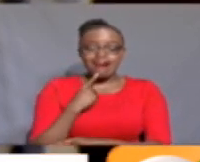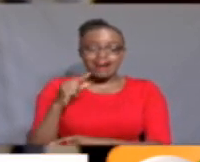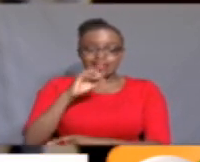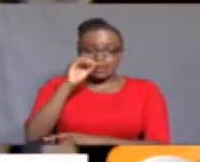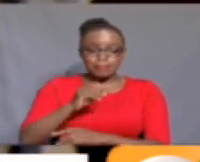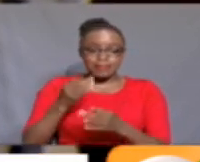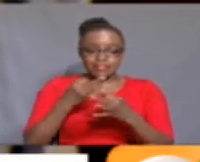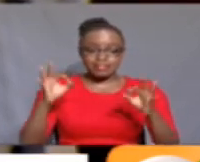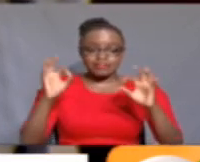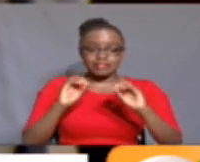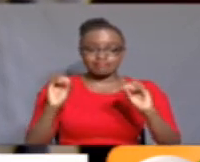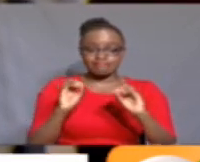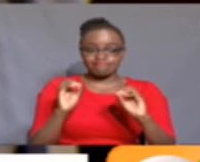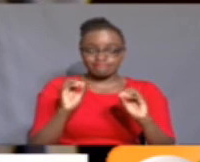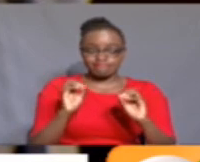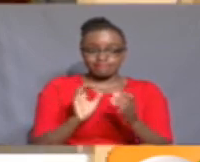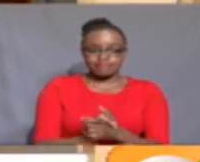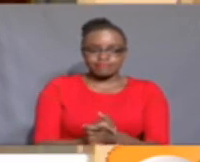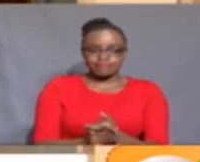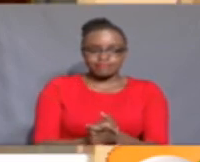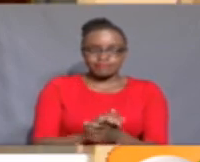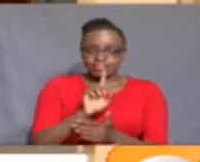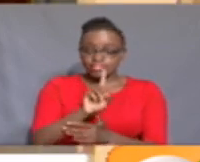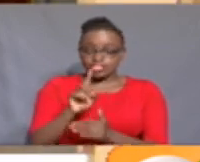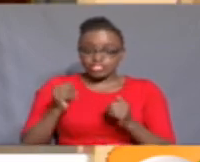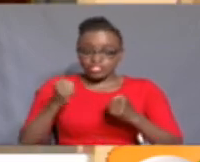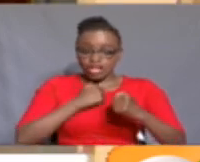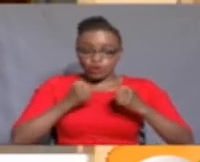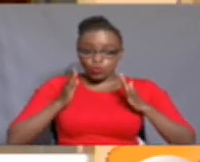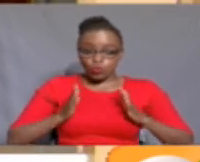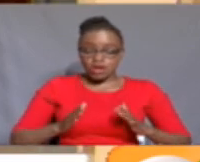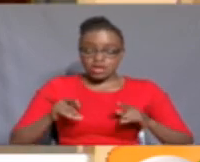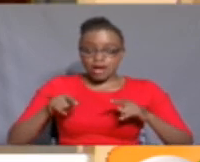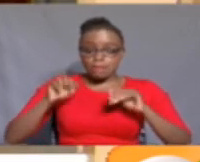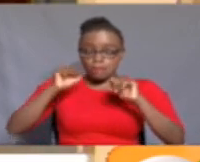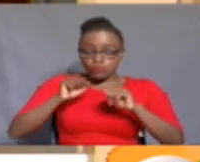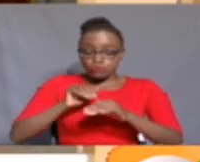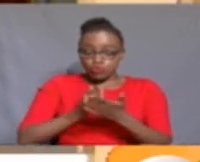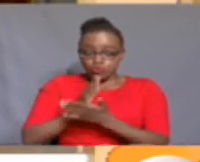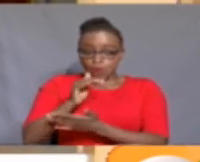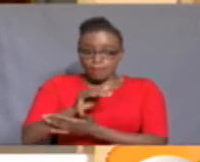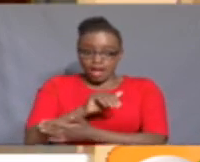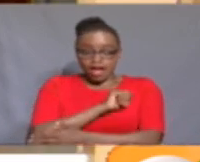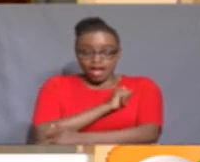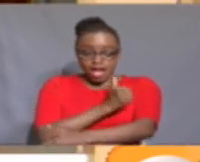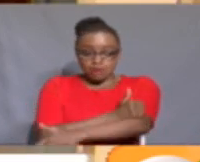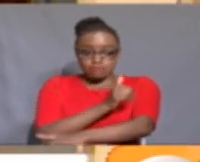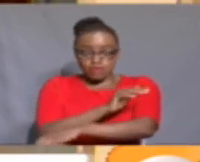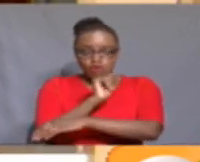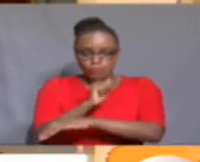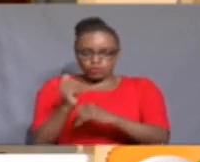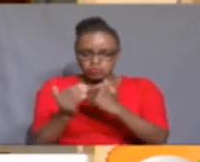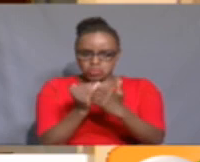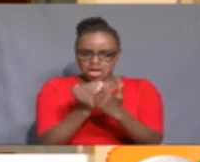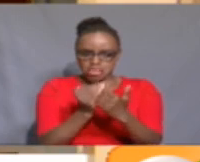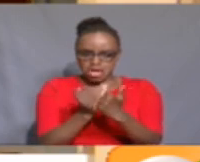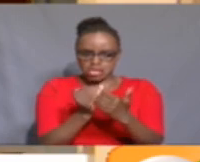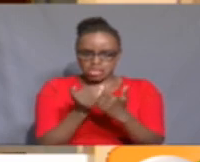100% free. Eti kila mwenye Rwanda aweze kwa uwezo wake kujitunza vizuri, aweze